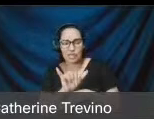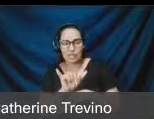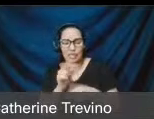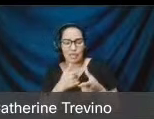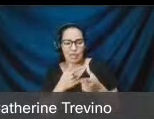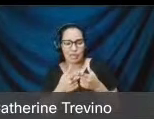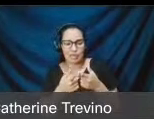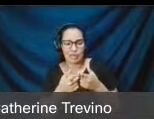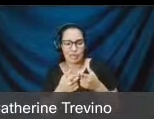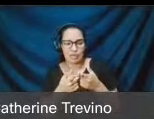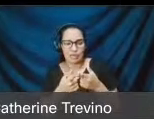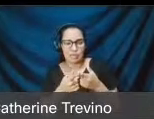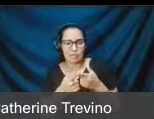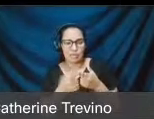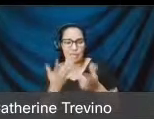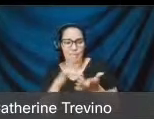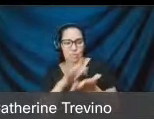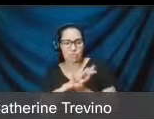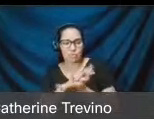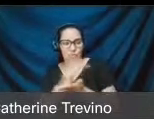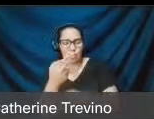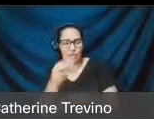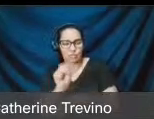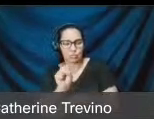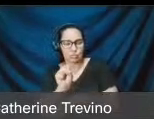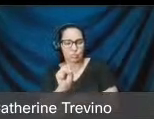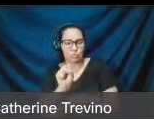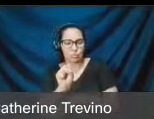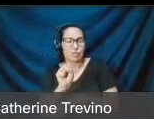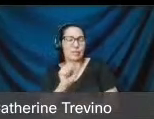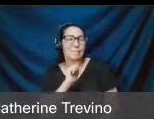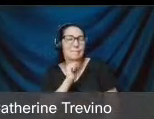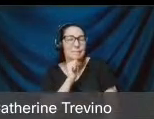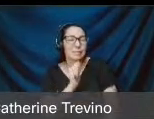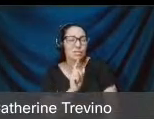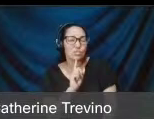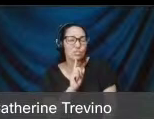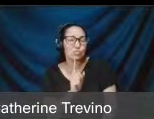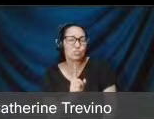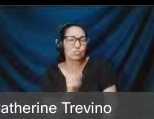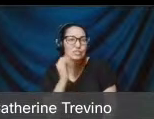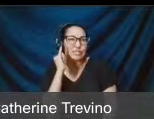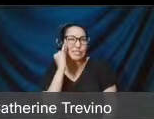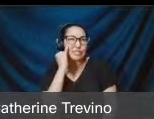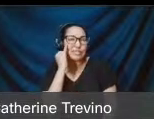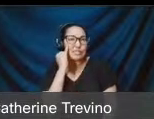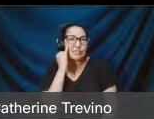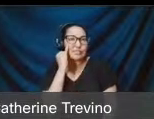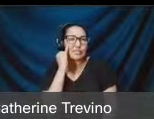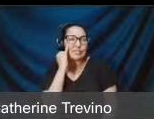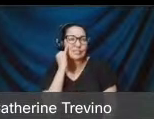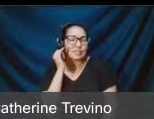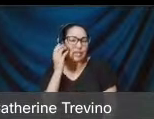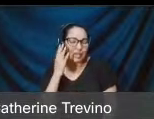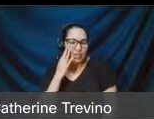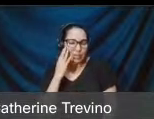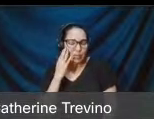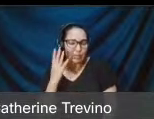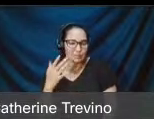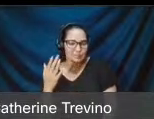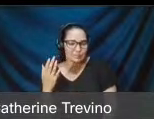of secondary. I'm not quite sure if it's, I know we have